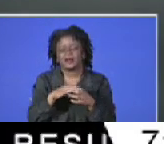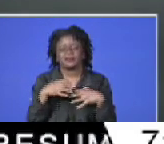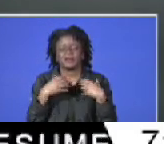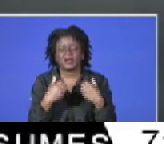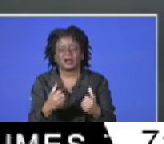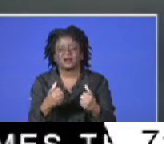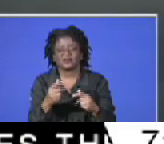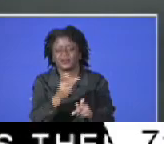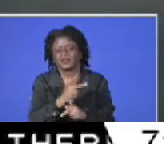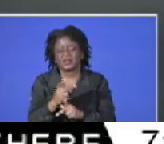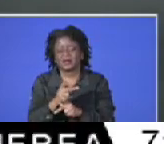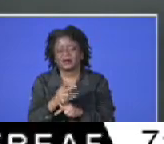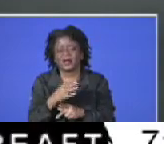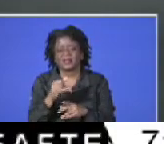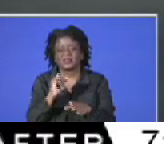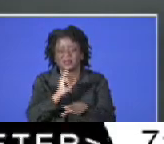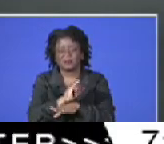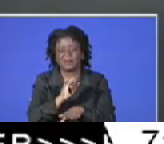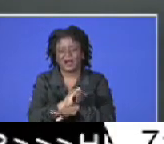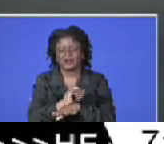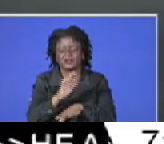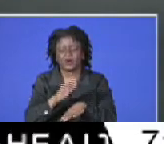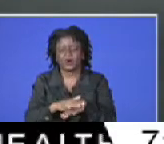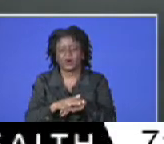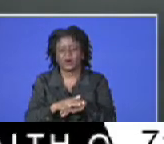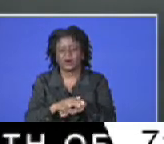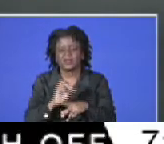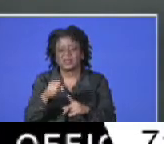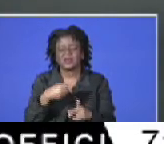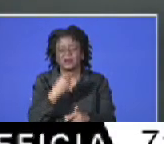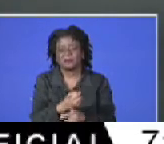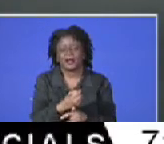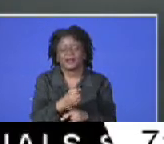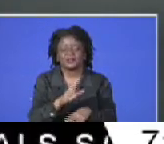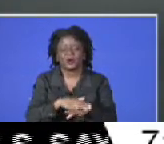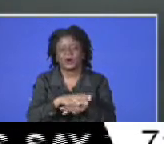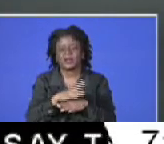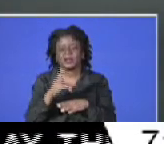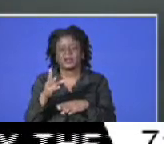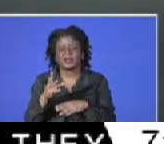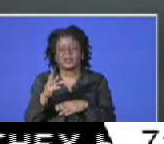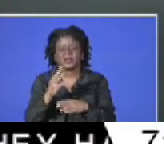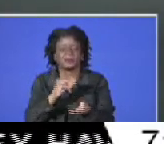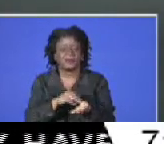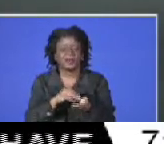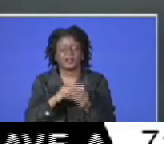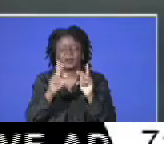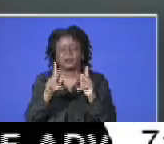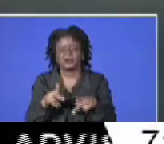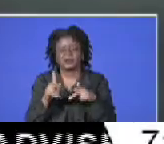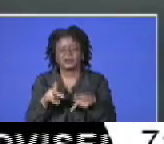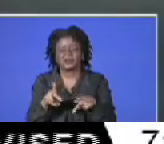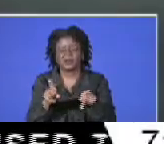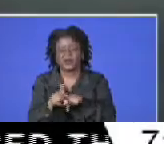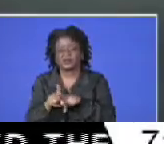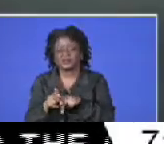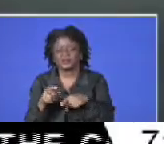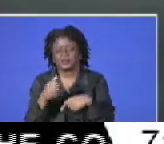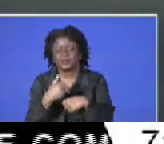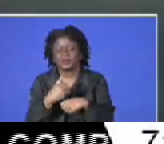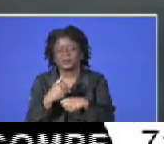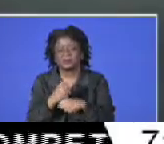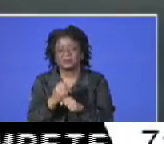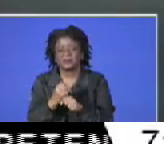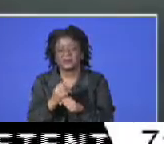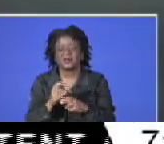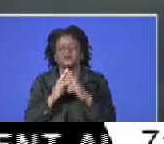having on medical practitioners especially. Cleopatra Murphy reports that the team also had recommendations they believe the